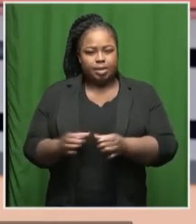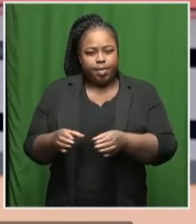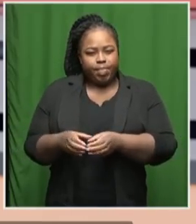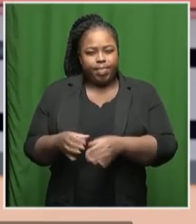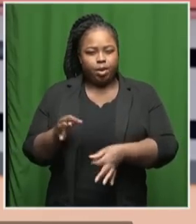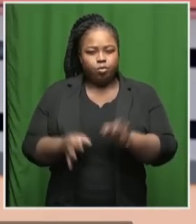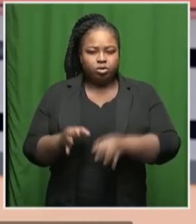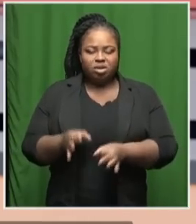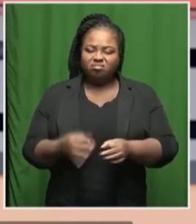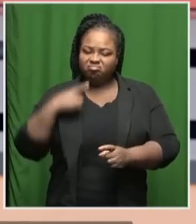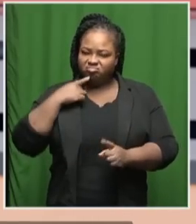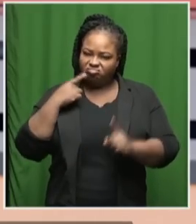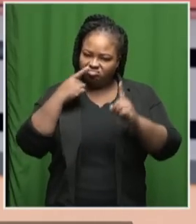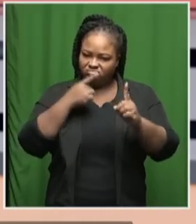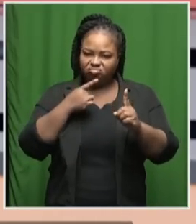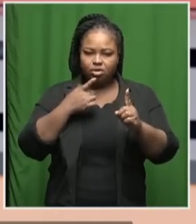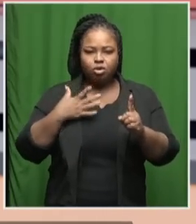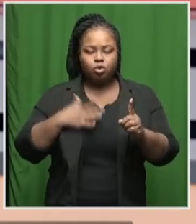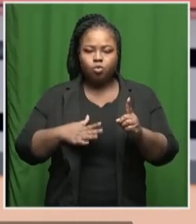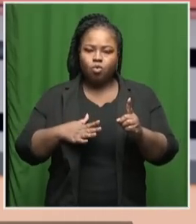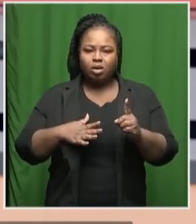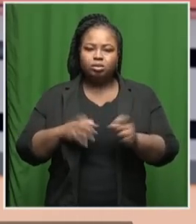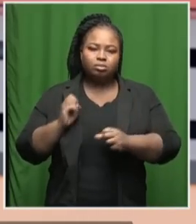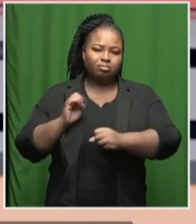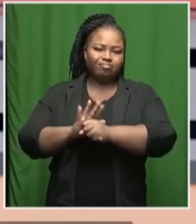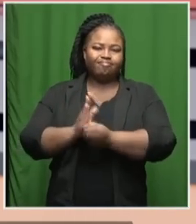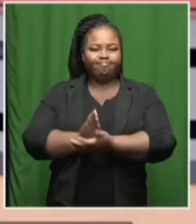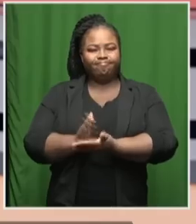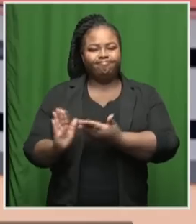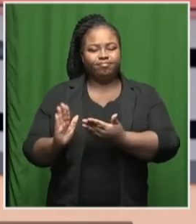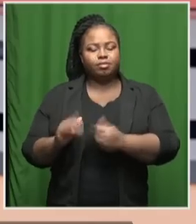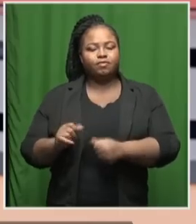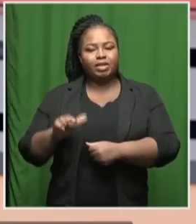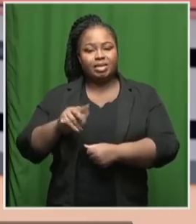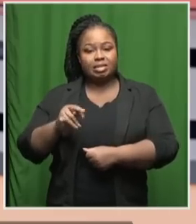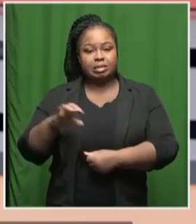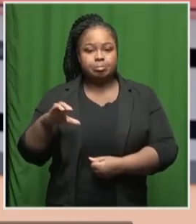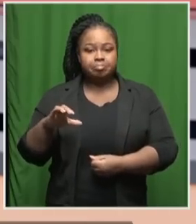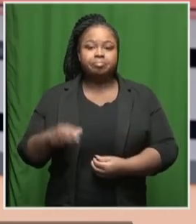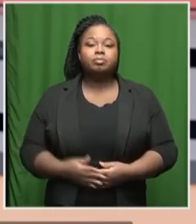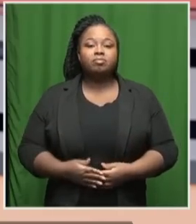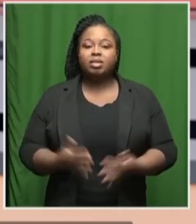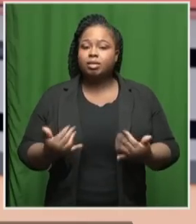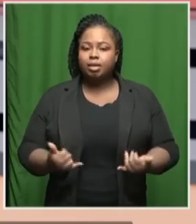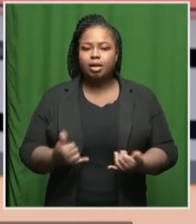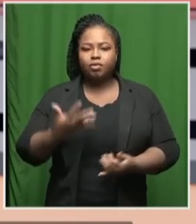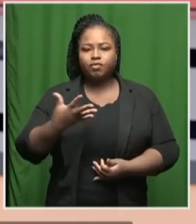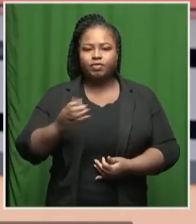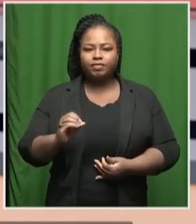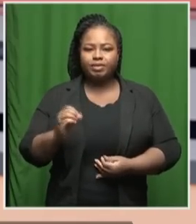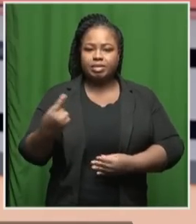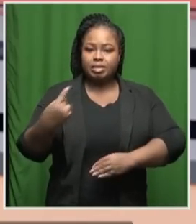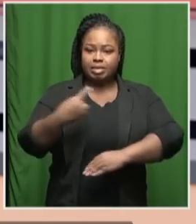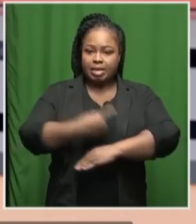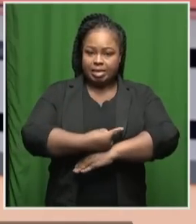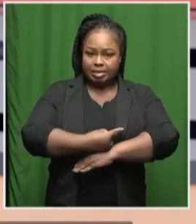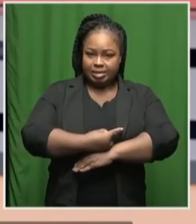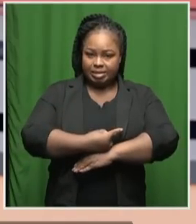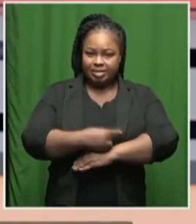parties determined to leave a dent on the ANC's historic popularity. As we mark 50